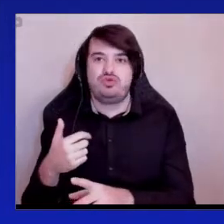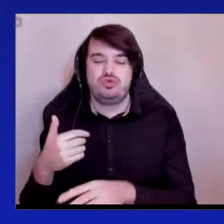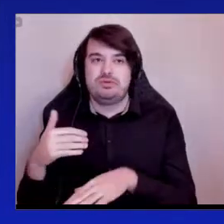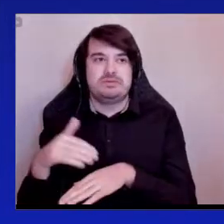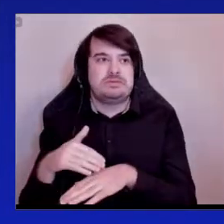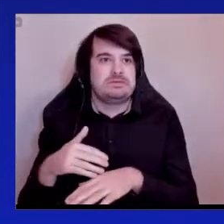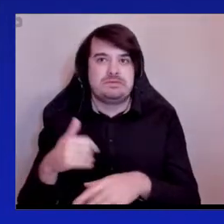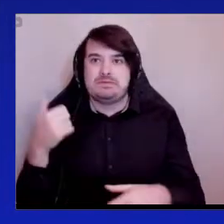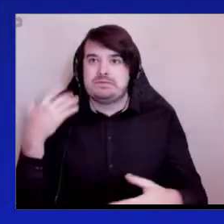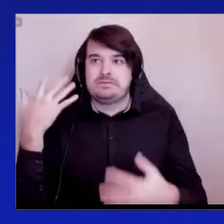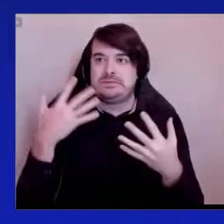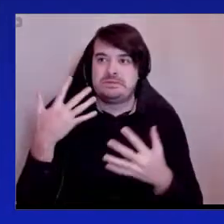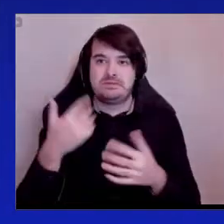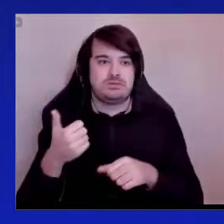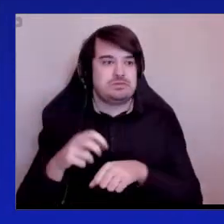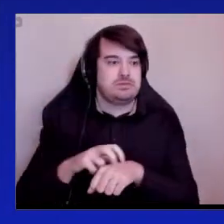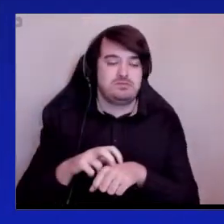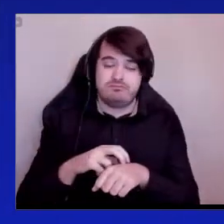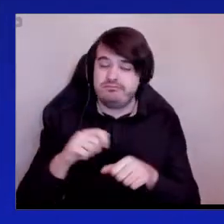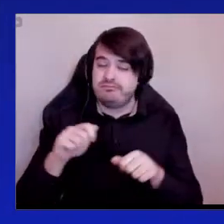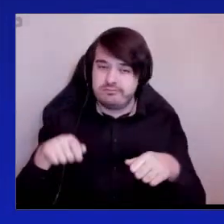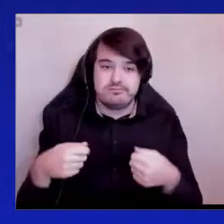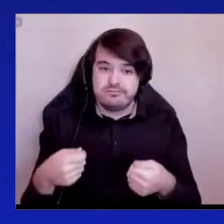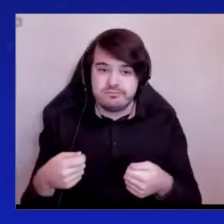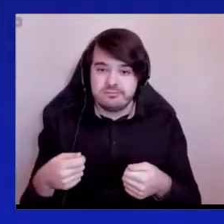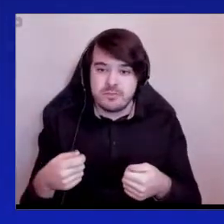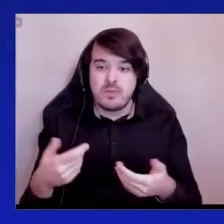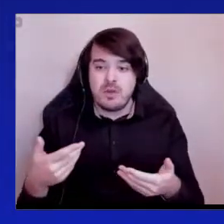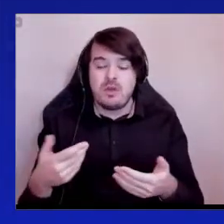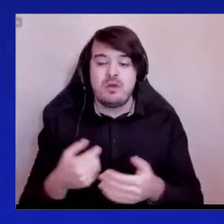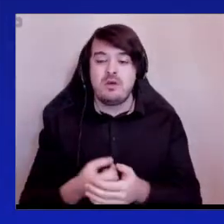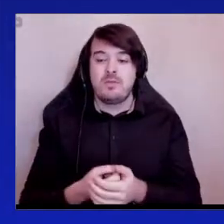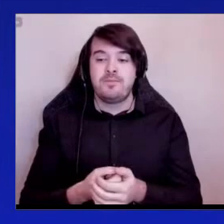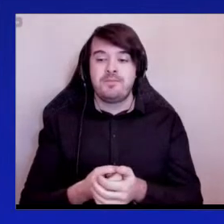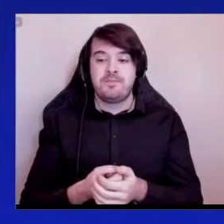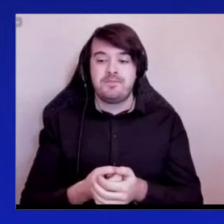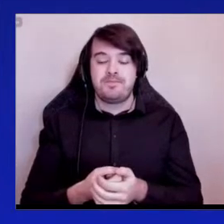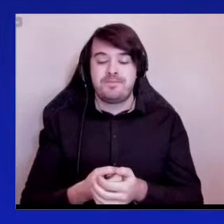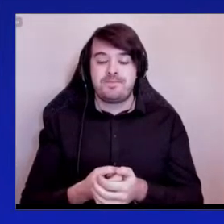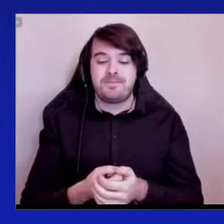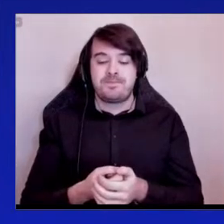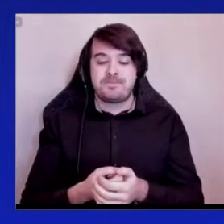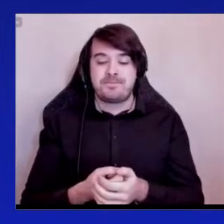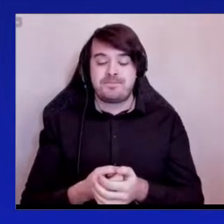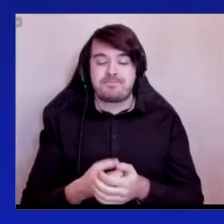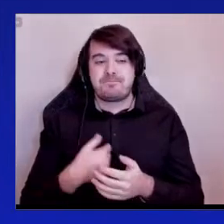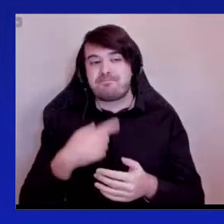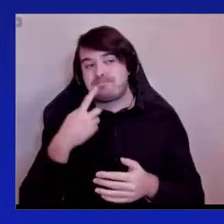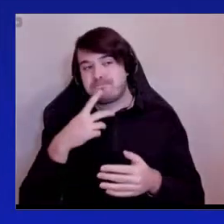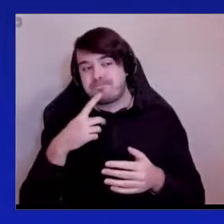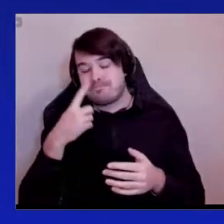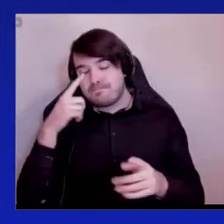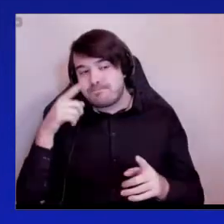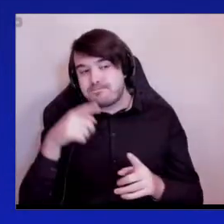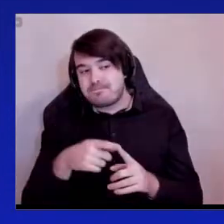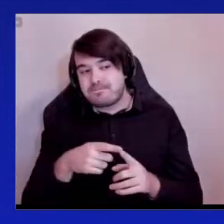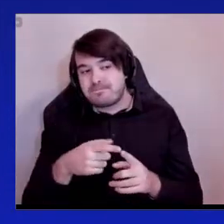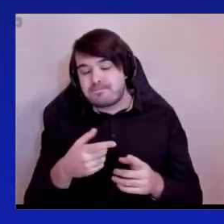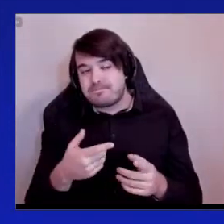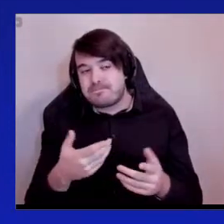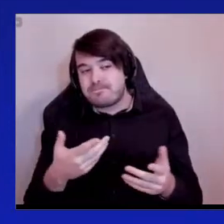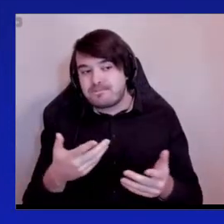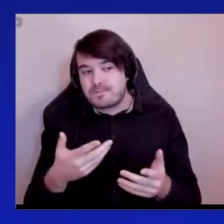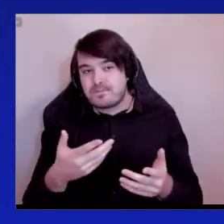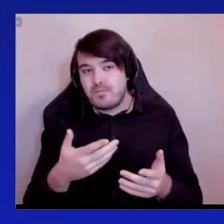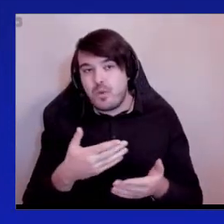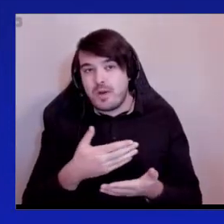And so we expect, again, the situation is challenging right now with the schools closed. We see that uptake in